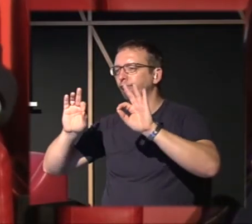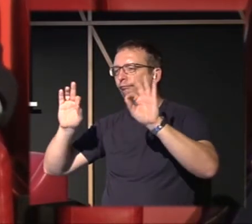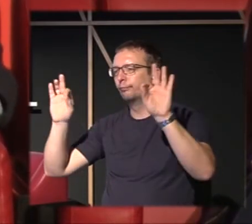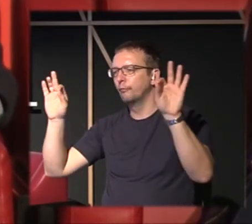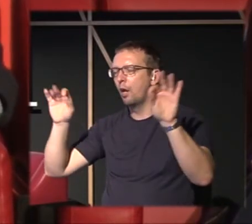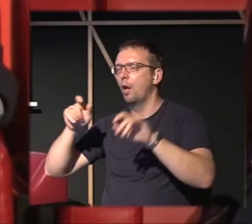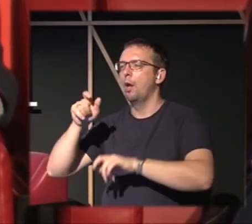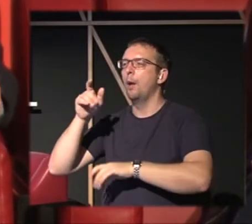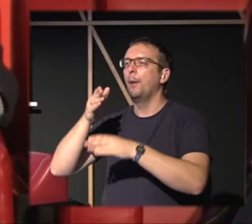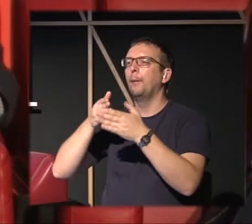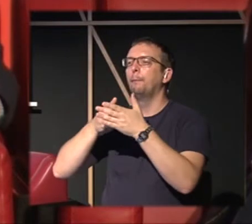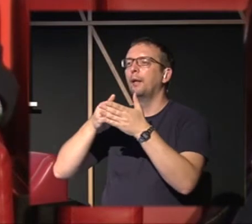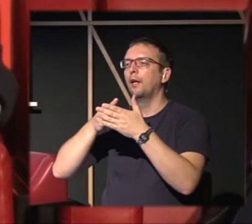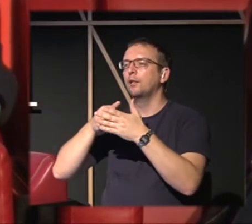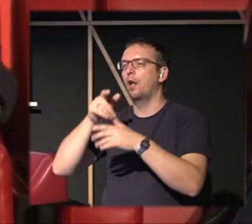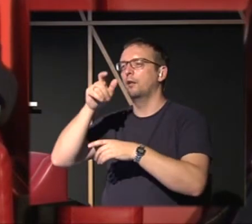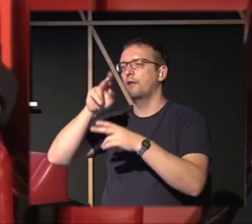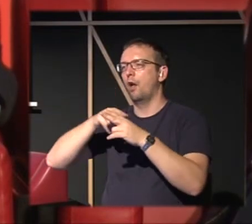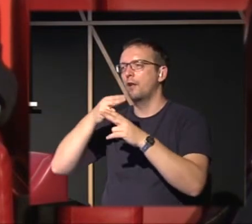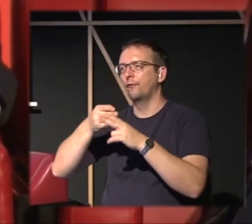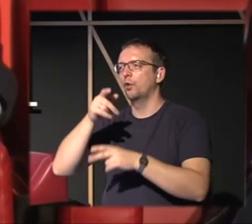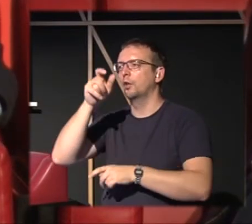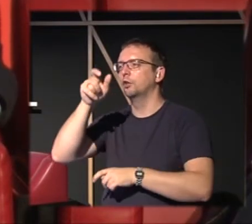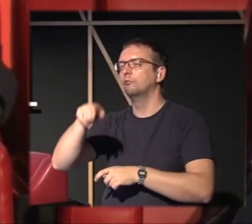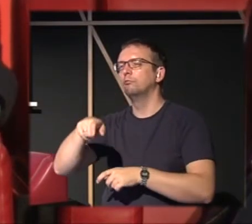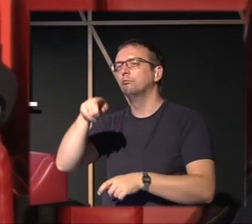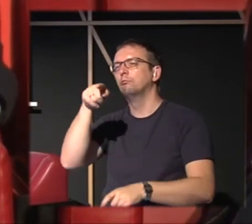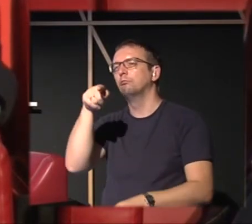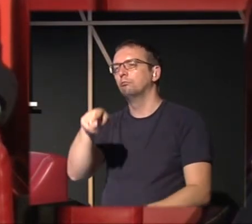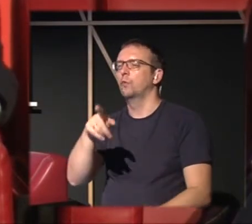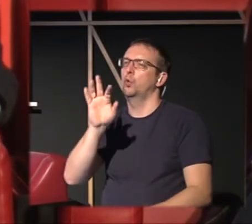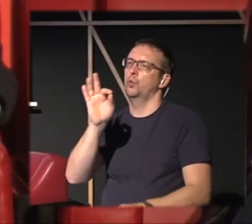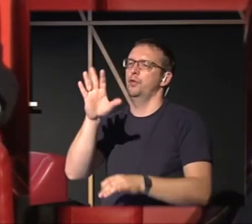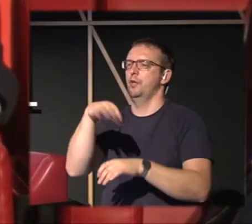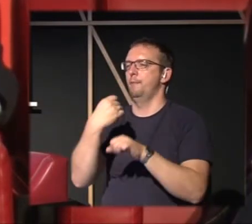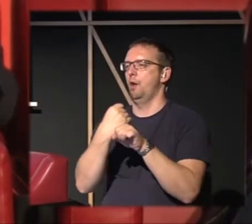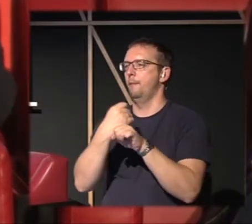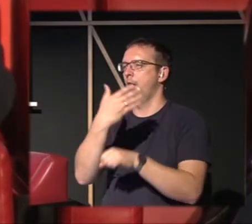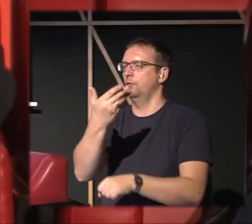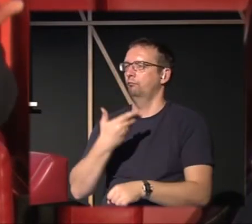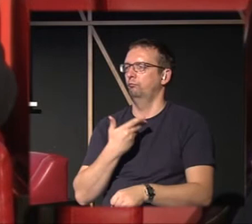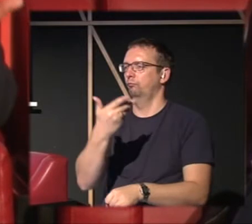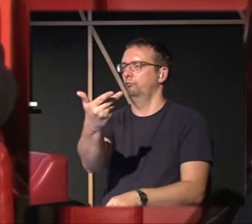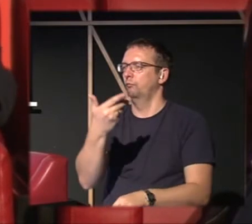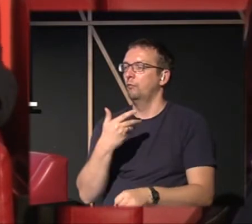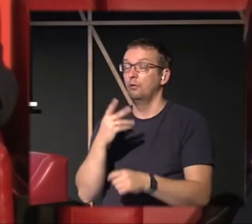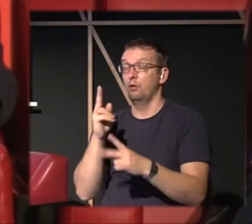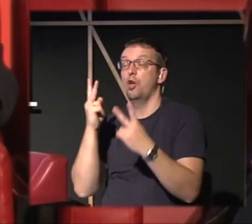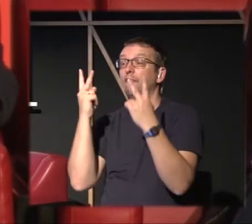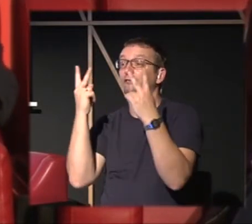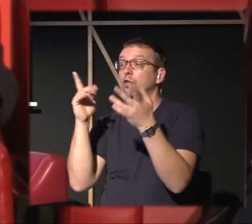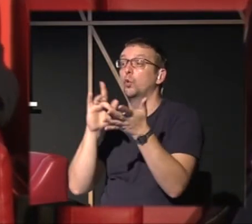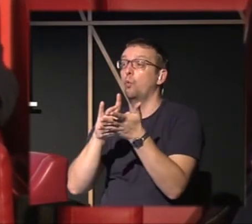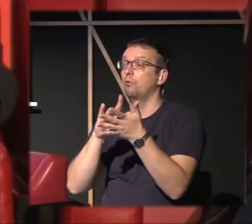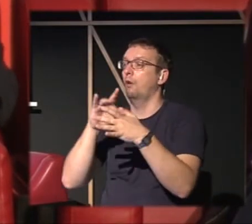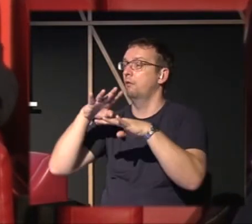Rachel from Everton, is kind of engaging with them and talking about how we can actually bring the weeks of action to life. And one of the things I want to avoid